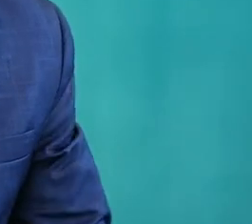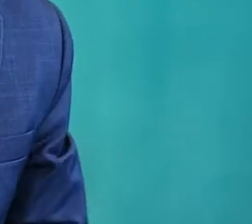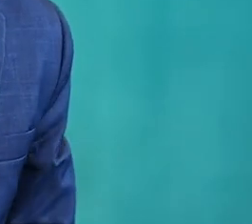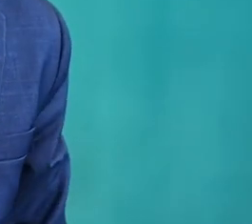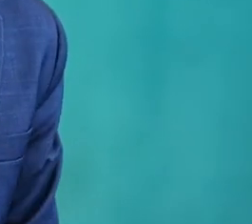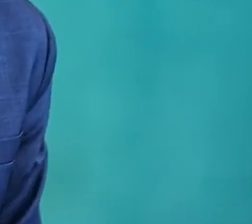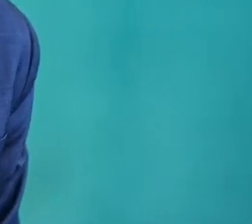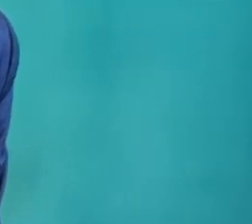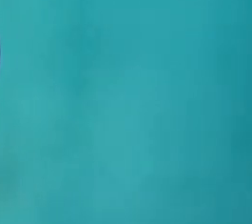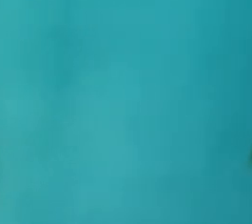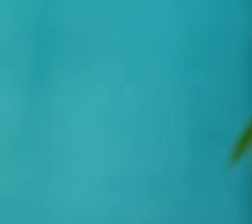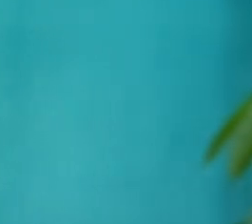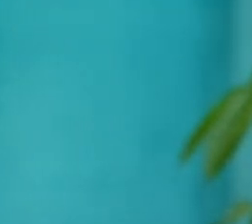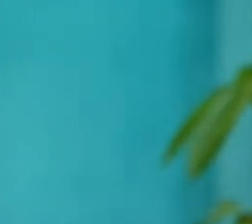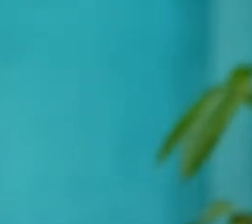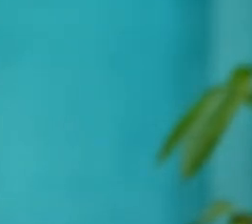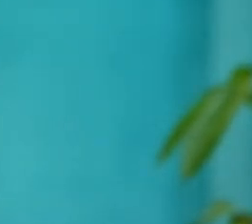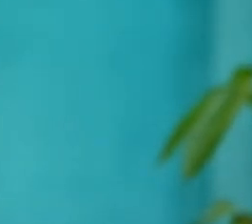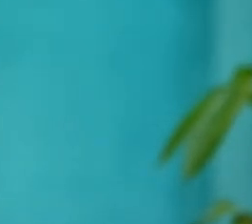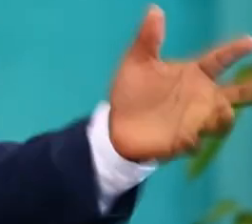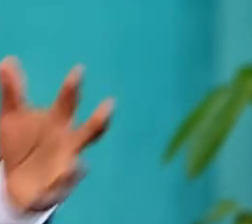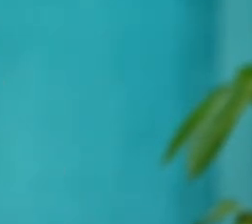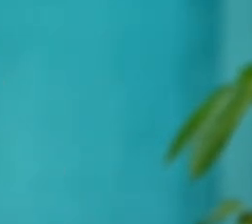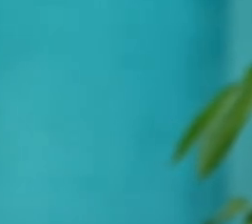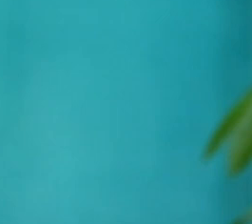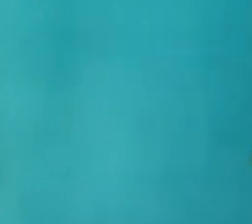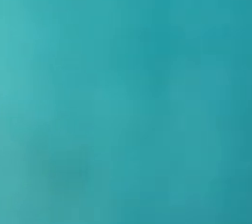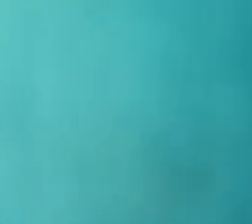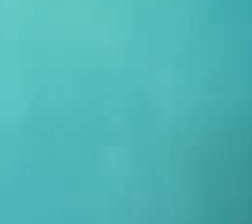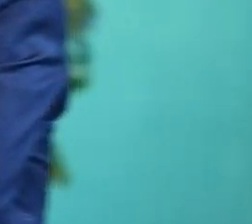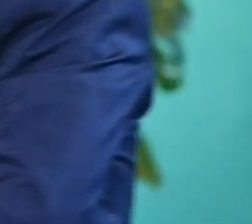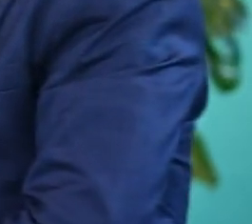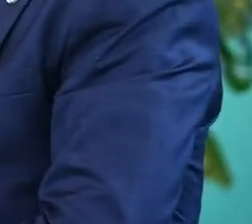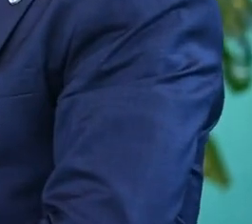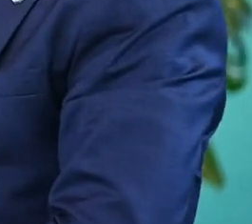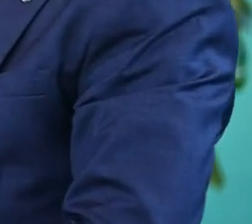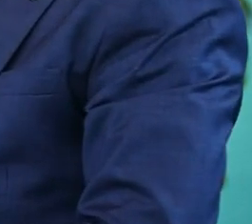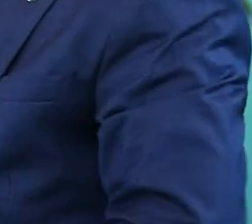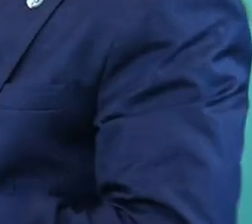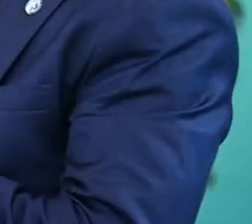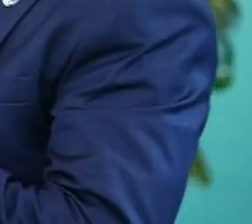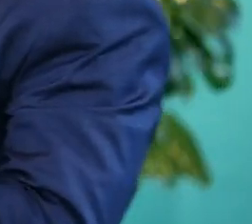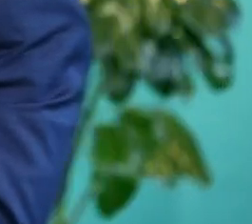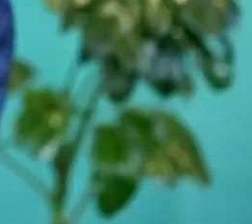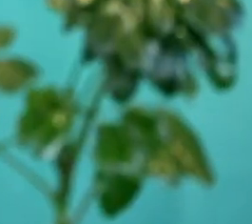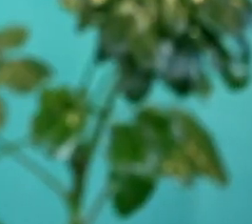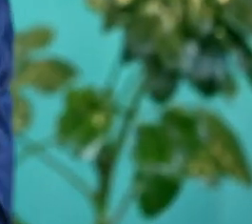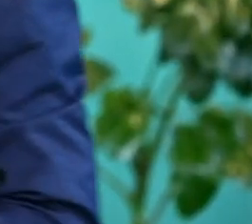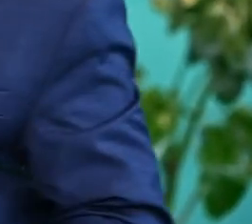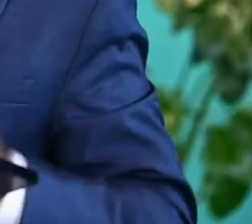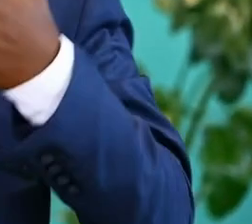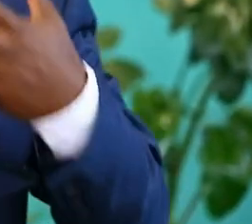fueled actually him doing the wrong thing. Simply because we did not sit together, plan our